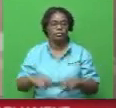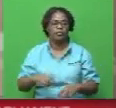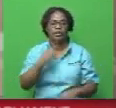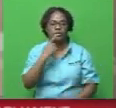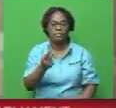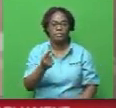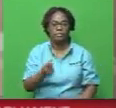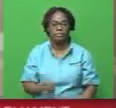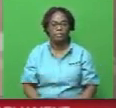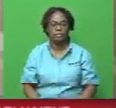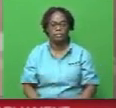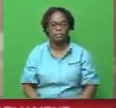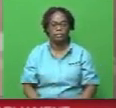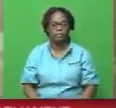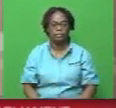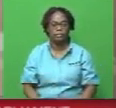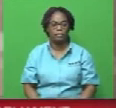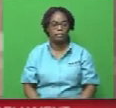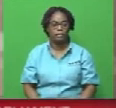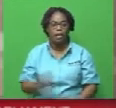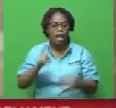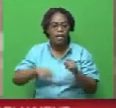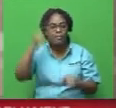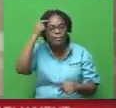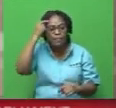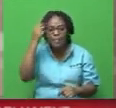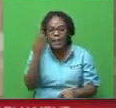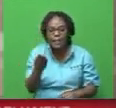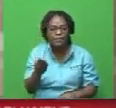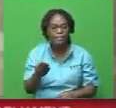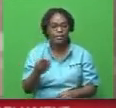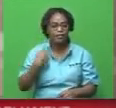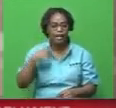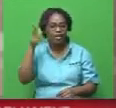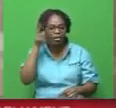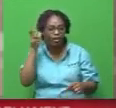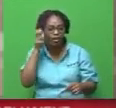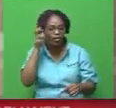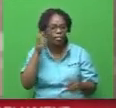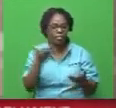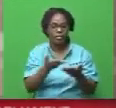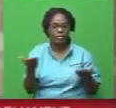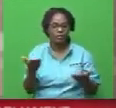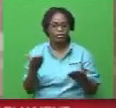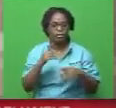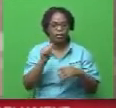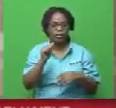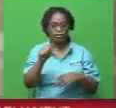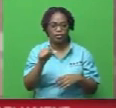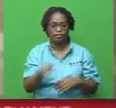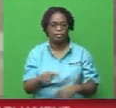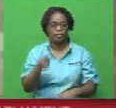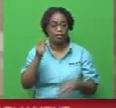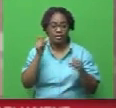tribunal almost defies belief. We have heard allegations against the attorney general who could have given oral evidence to rebut them, but did not. They